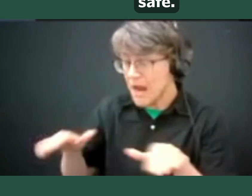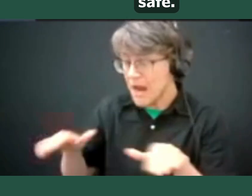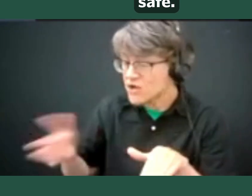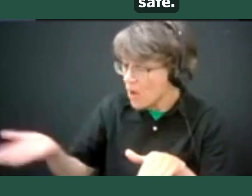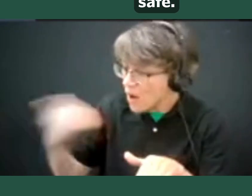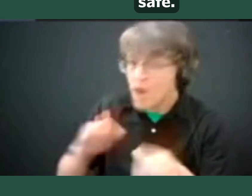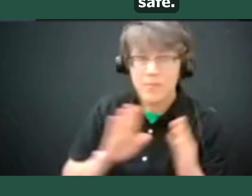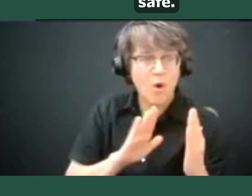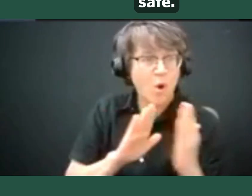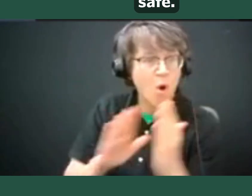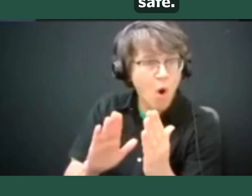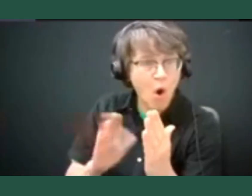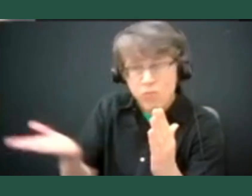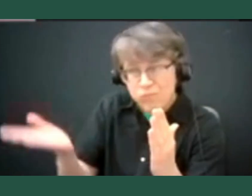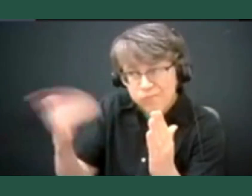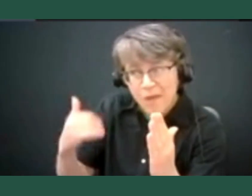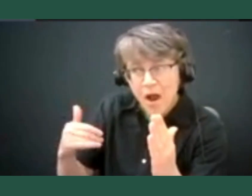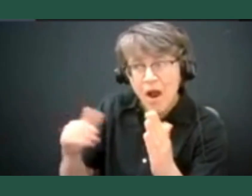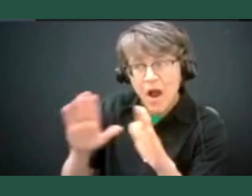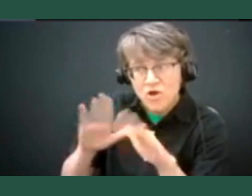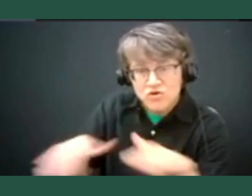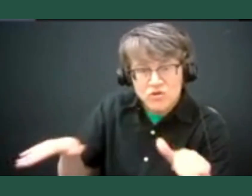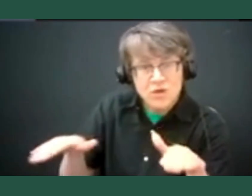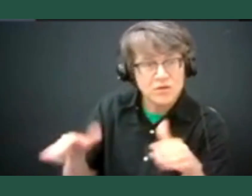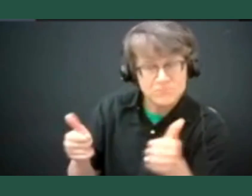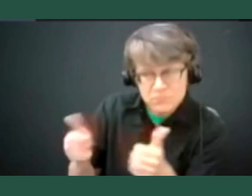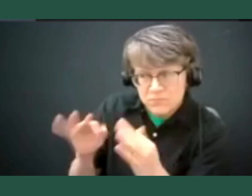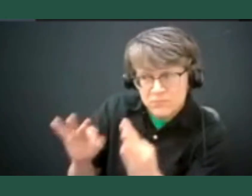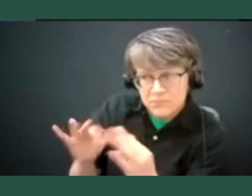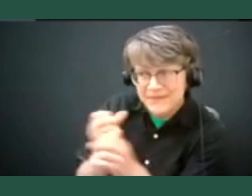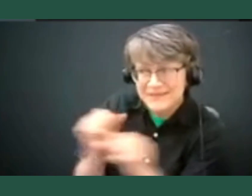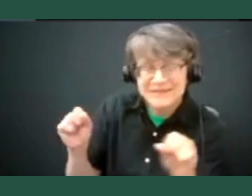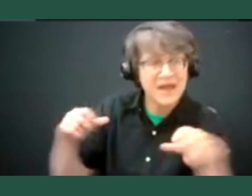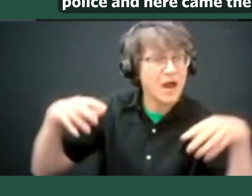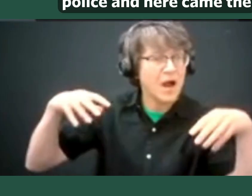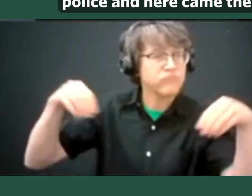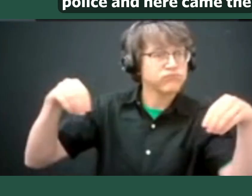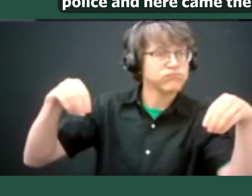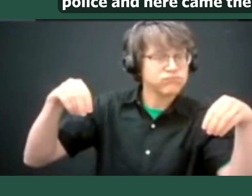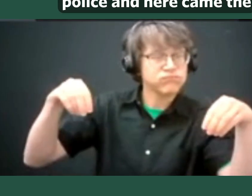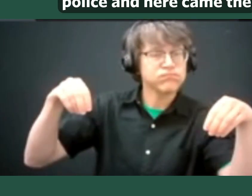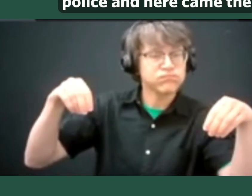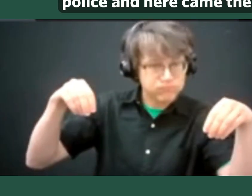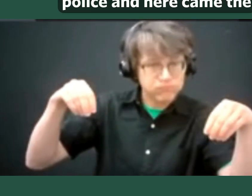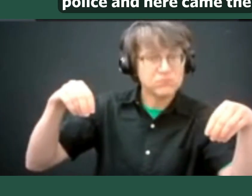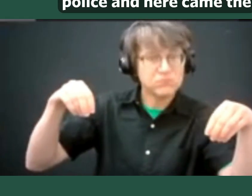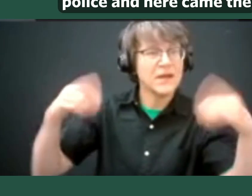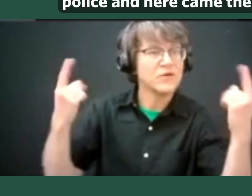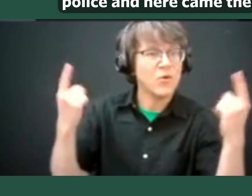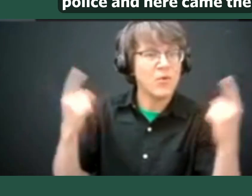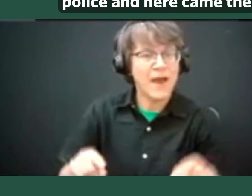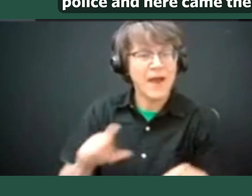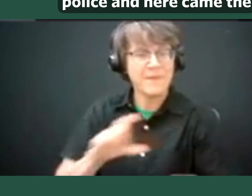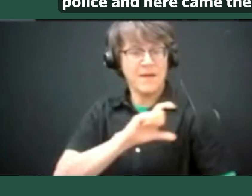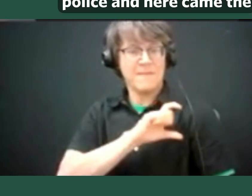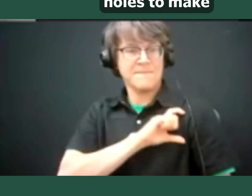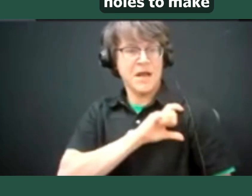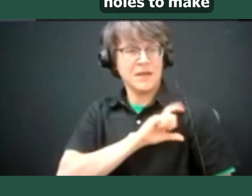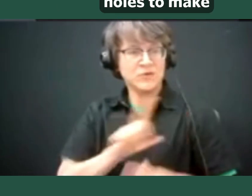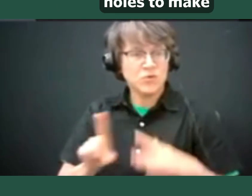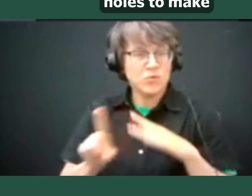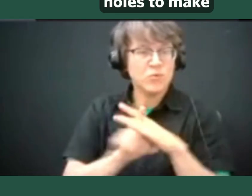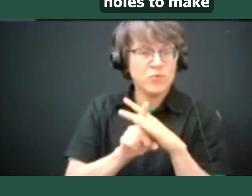and I'm just making sure we're all safe. All the lights had gone out. And so, then here came the police and here